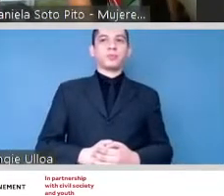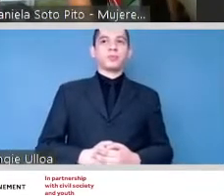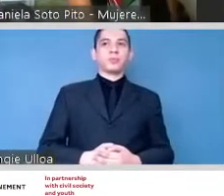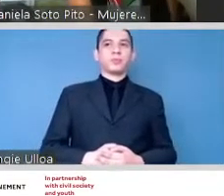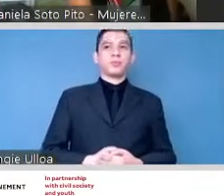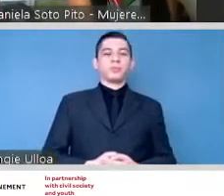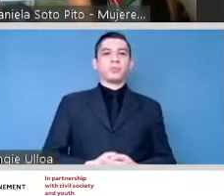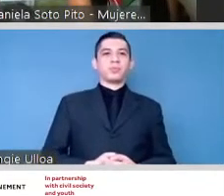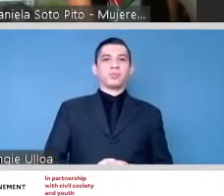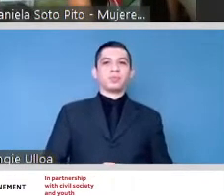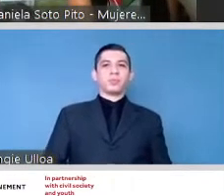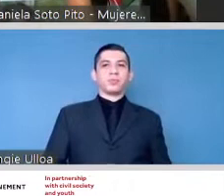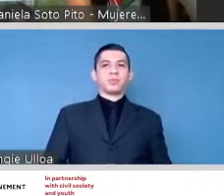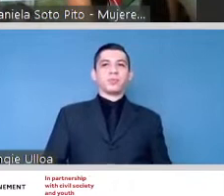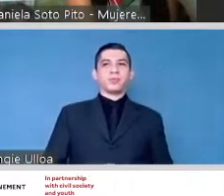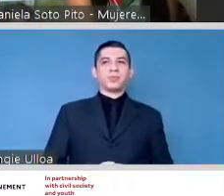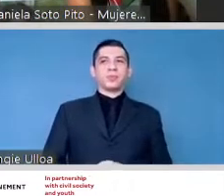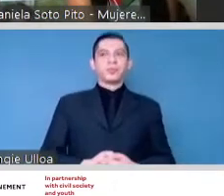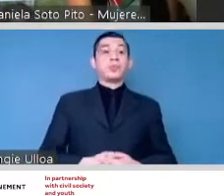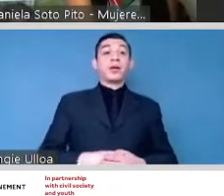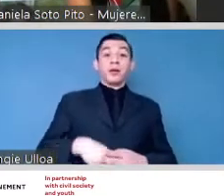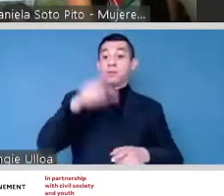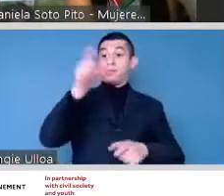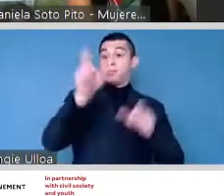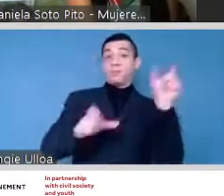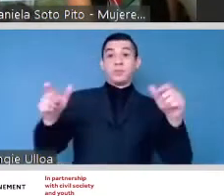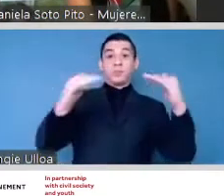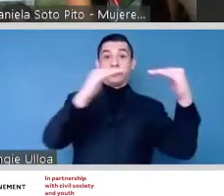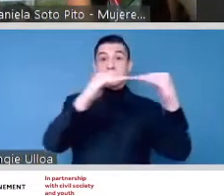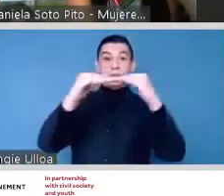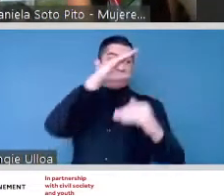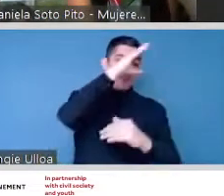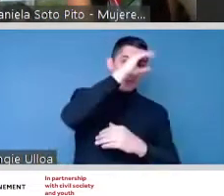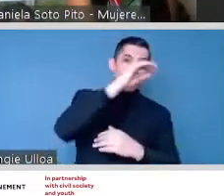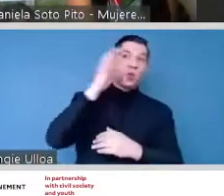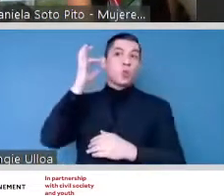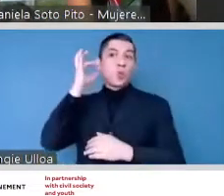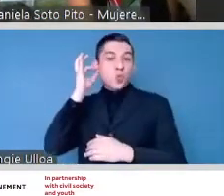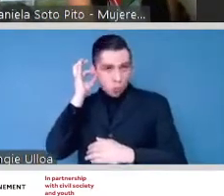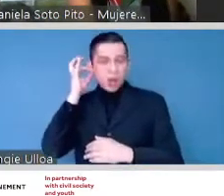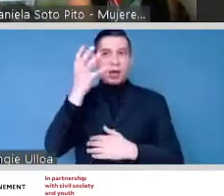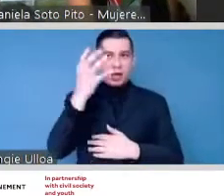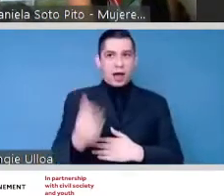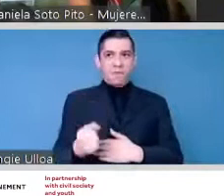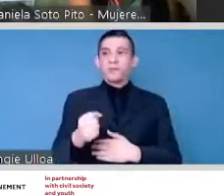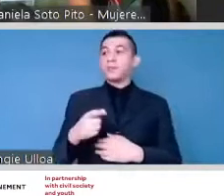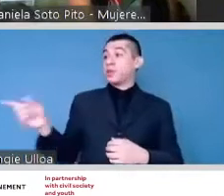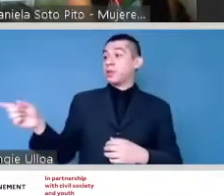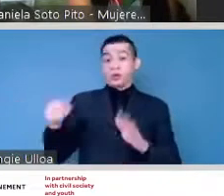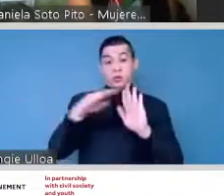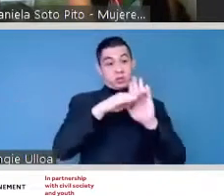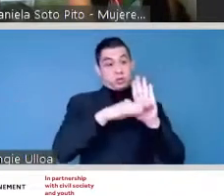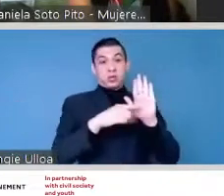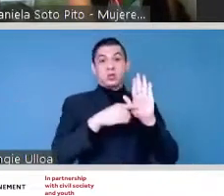of the ECOWAS conflict prevention framework, and a number of action plans. But I think what